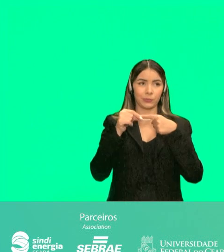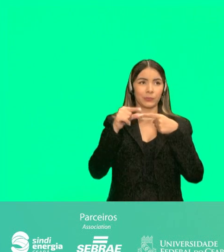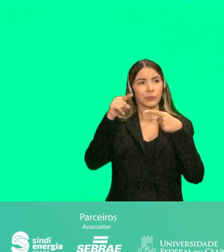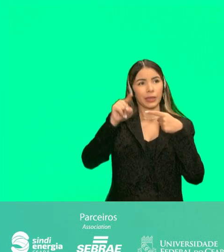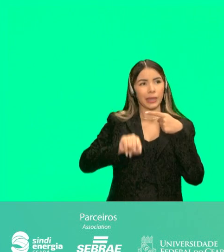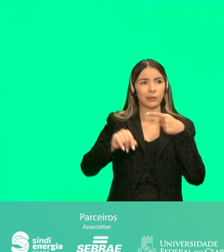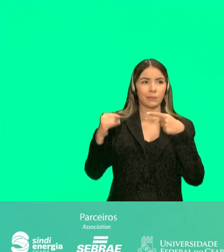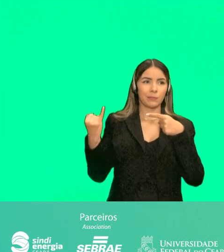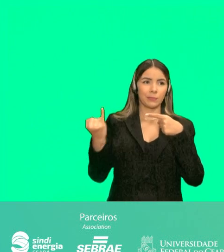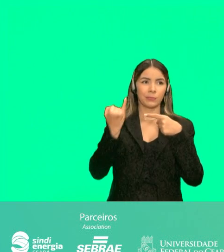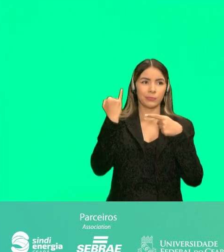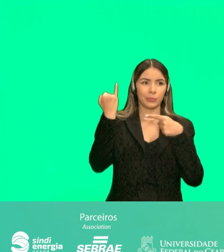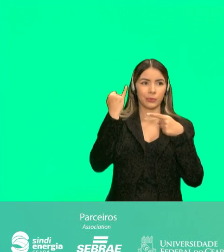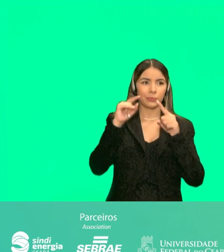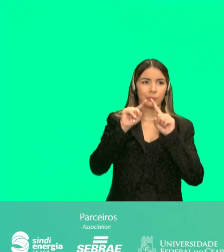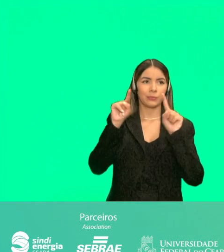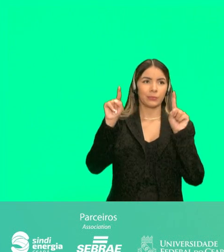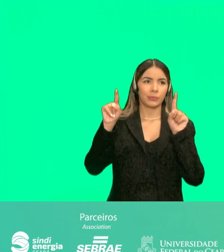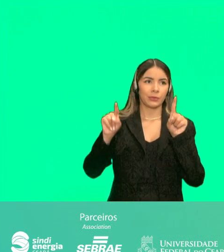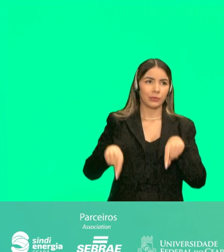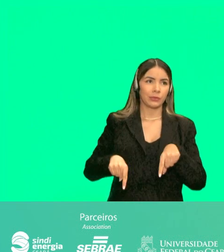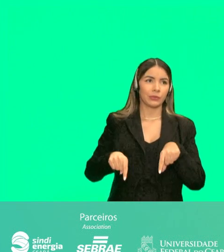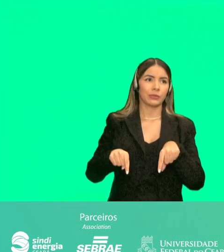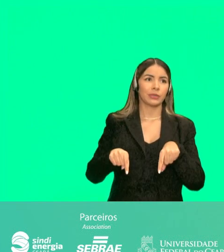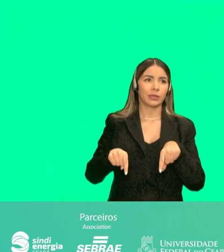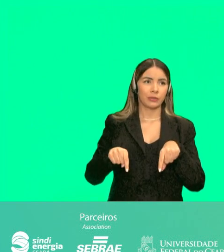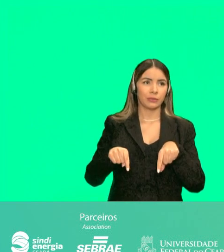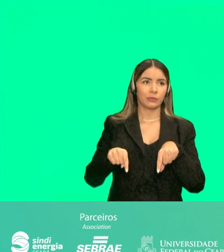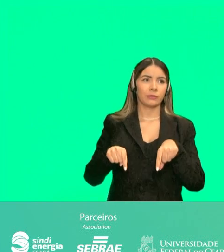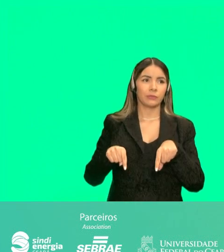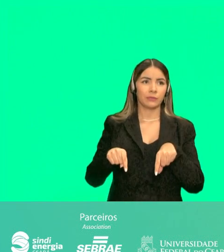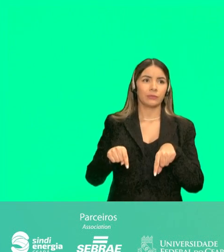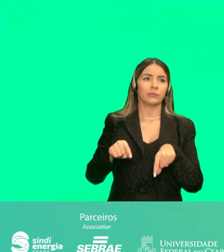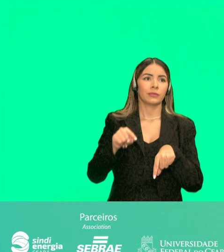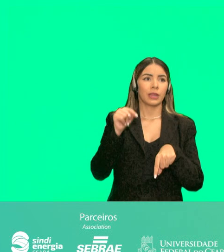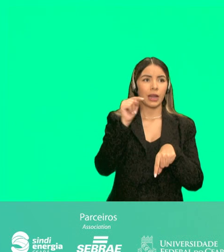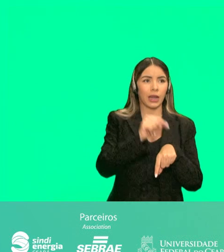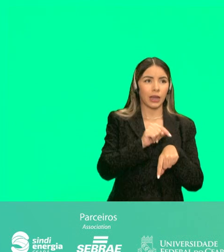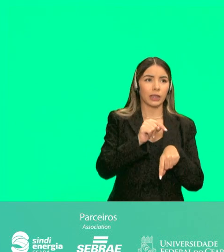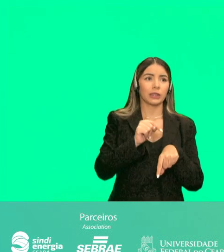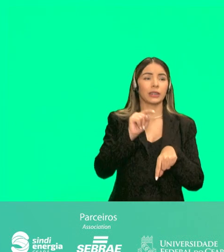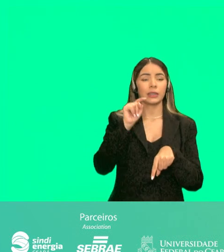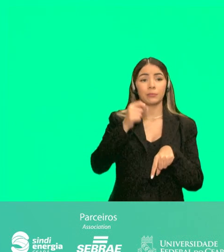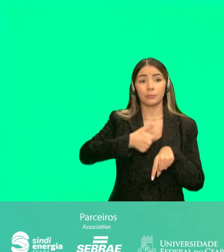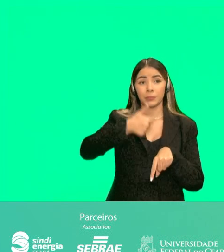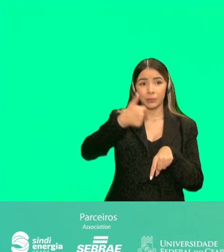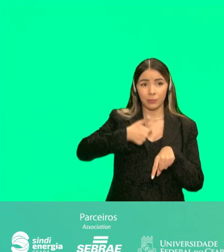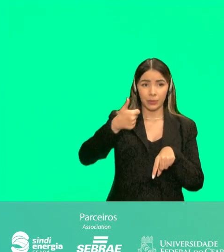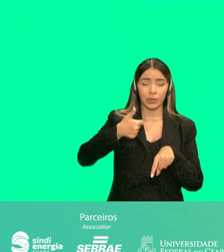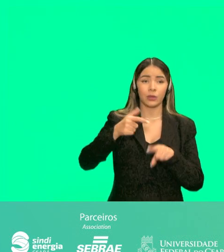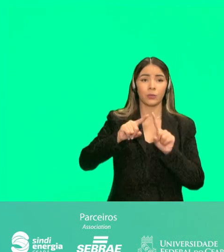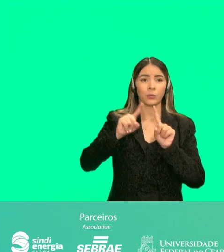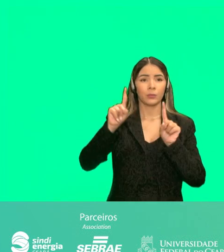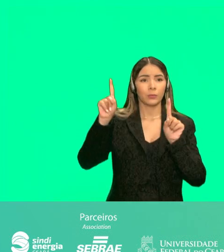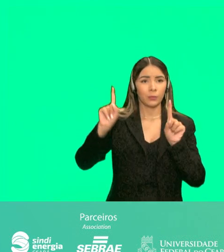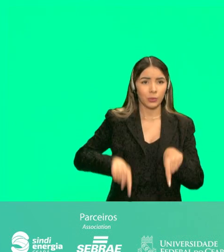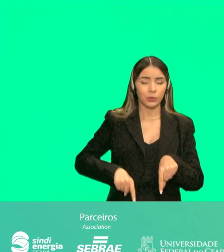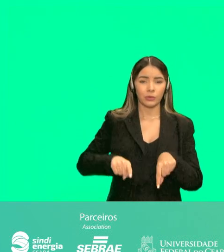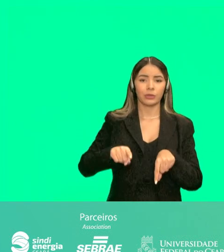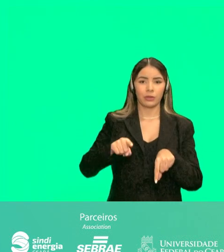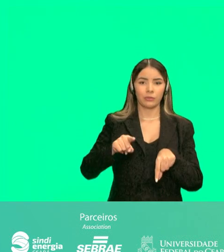super project importante. O projeto in vai a ter megawatt o scale. primeiro projeto de geração de hidrogênio verde It's no happening Brasil em now, escala de megawatt.